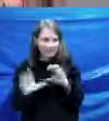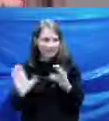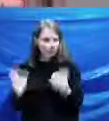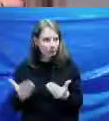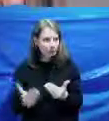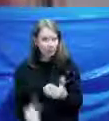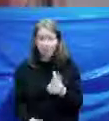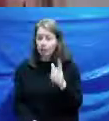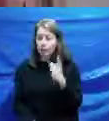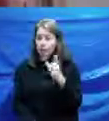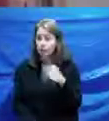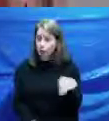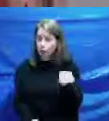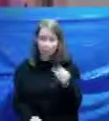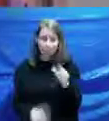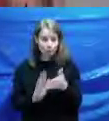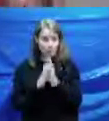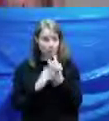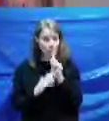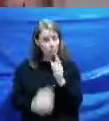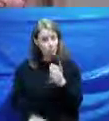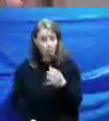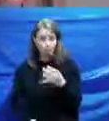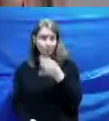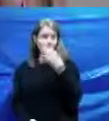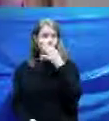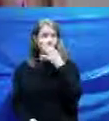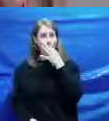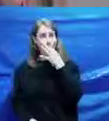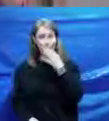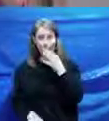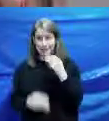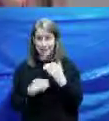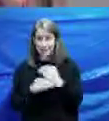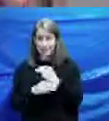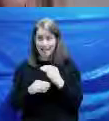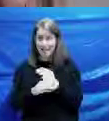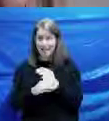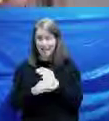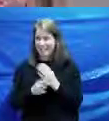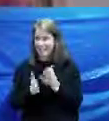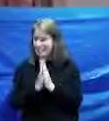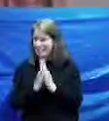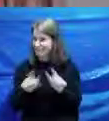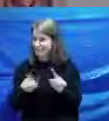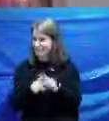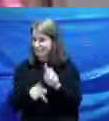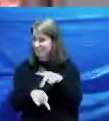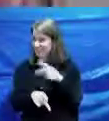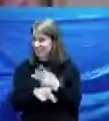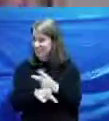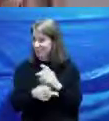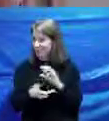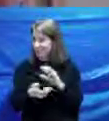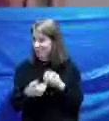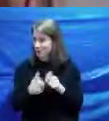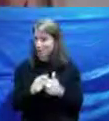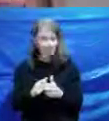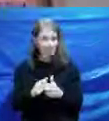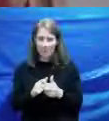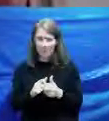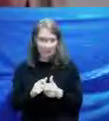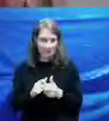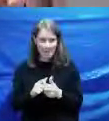at those cookie problems by asking a whole bunch of cookie problems. You get really great at those problems by knowing